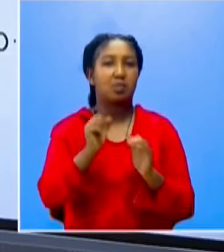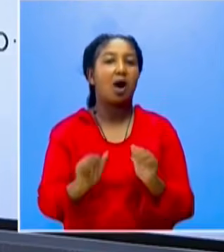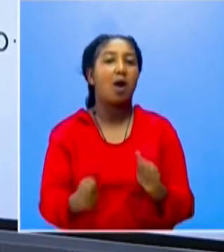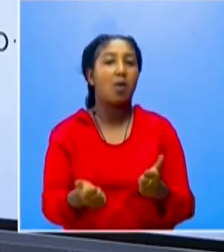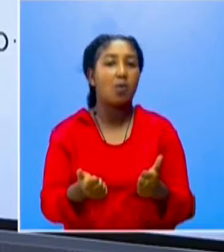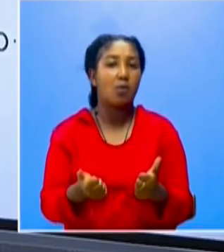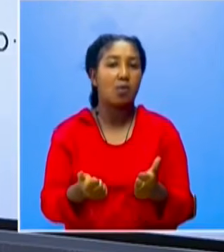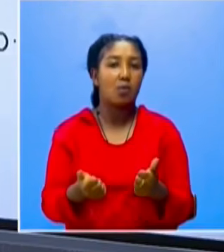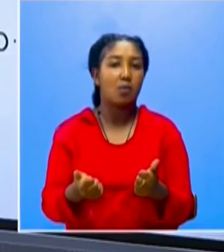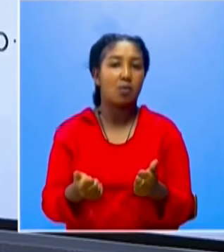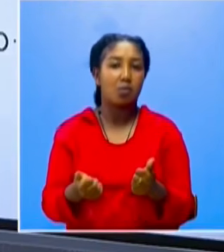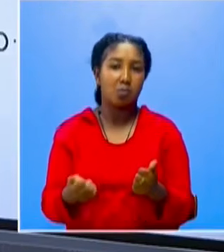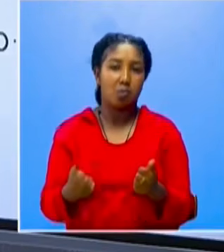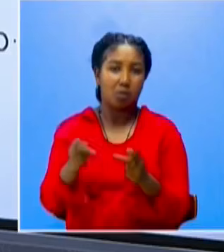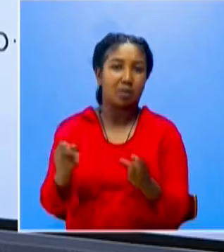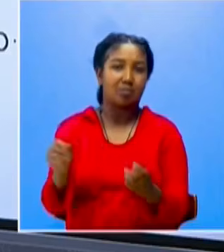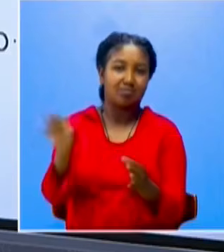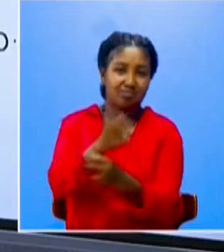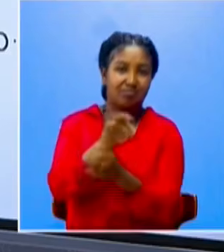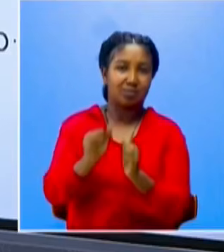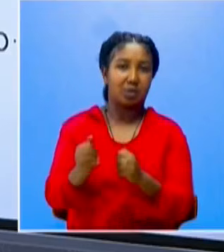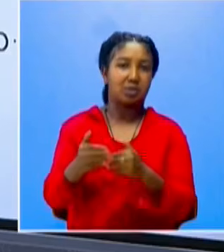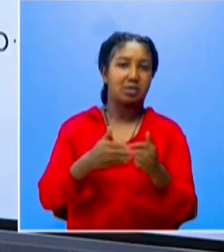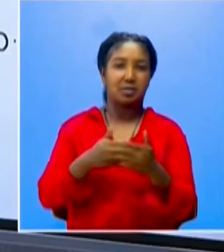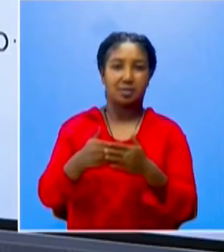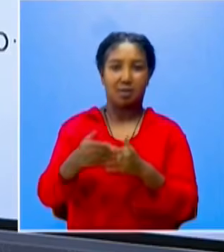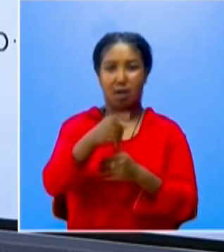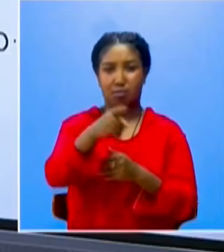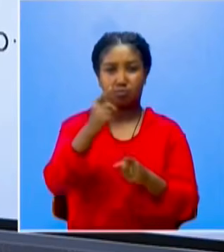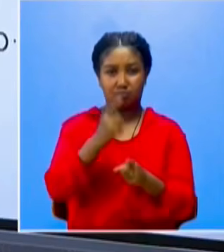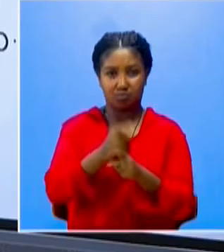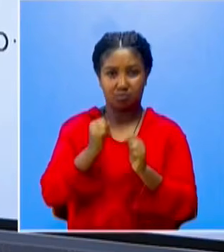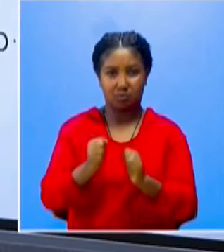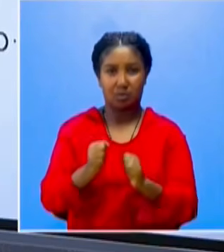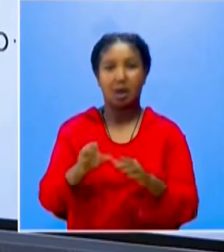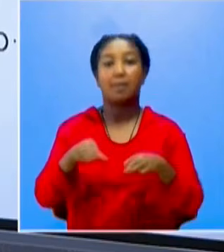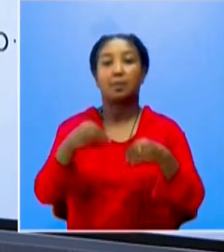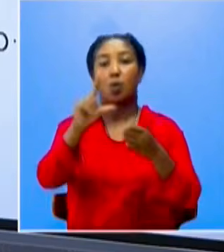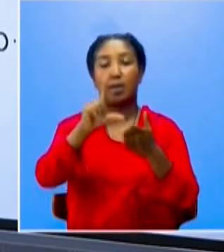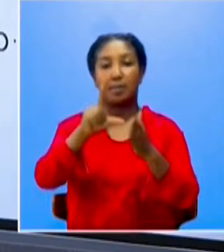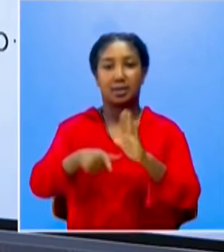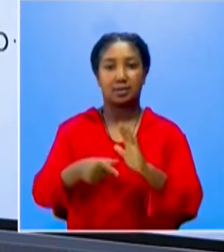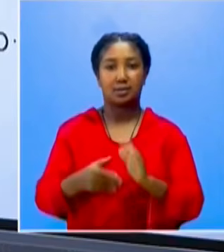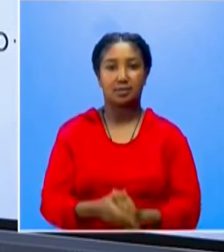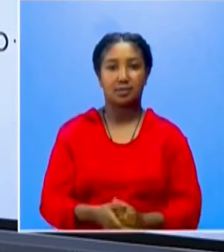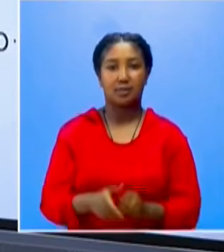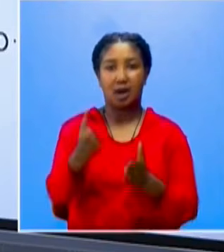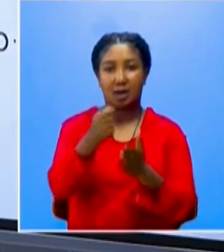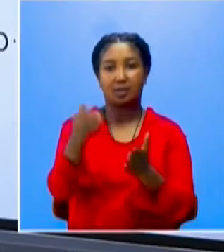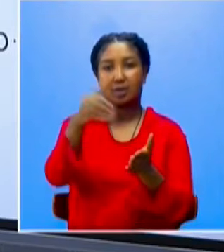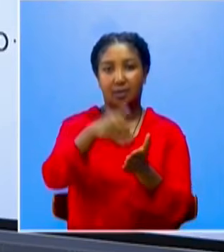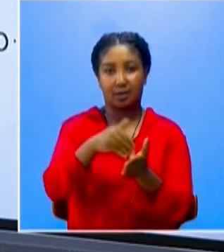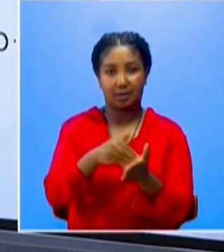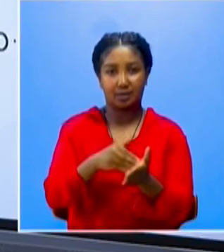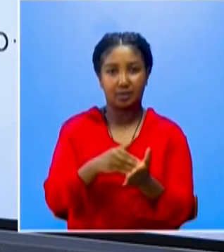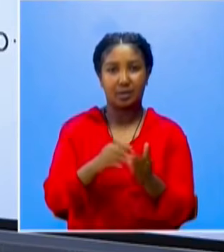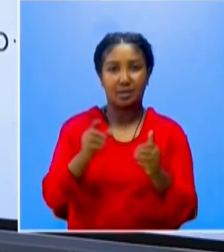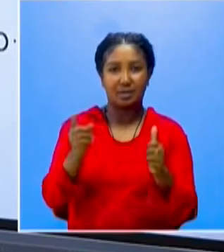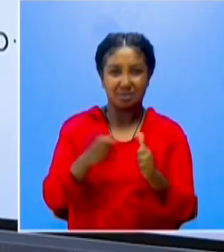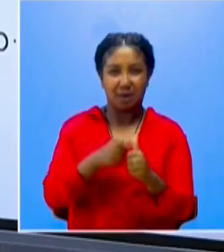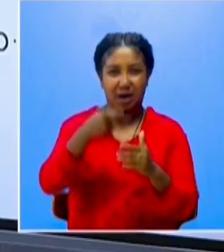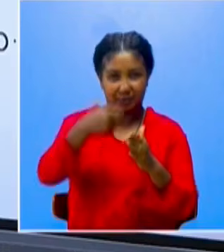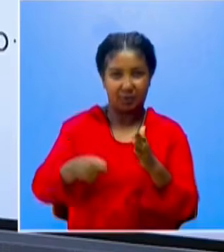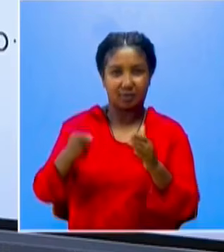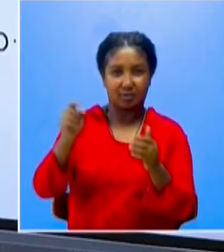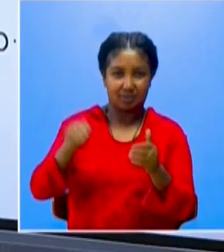start? This is simple. I'm sure you can do it. Let me give you 1 minute. Write it again. Start with the